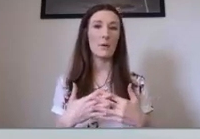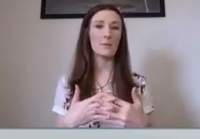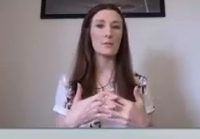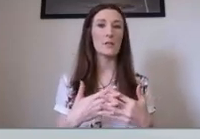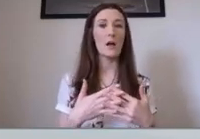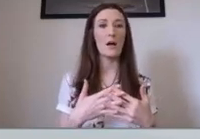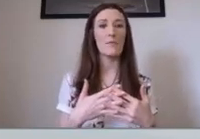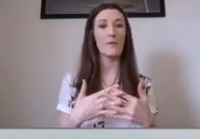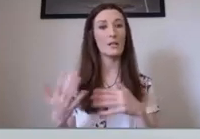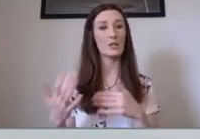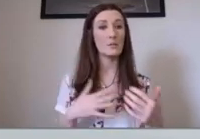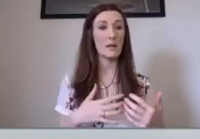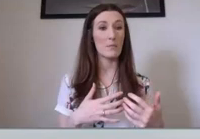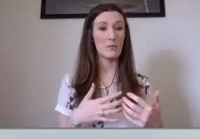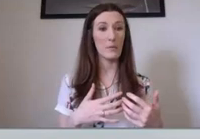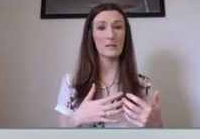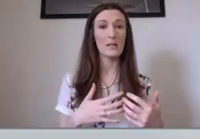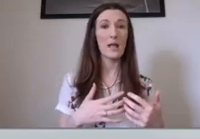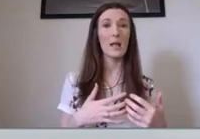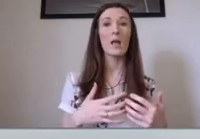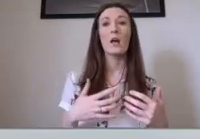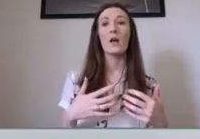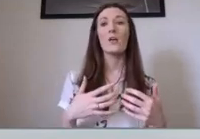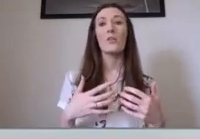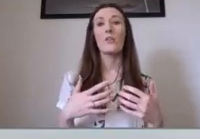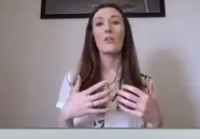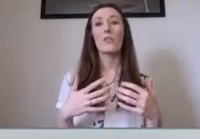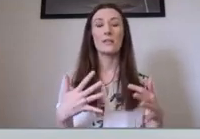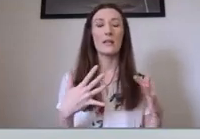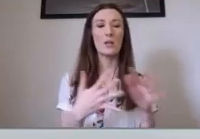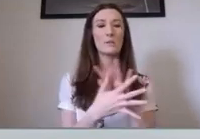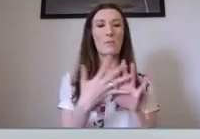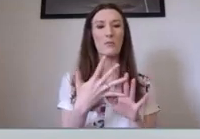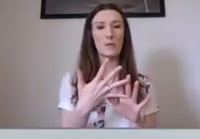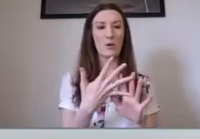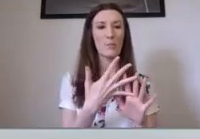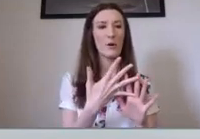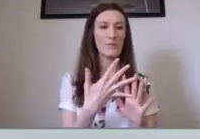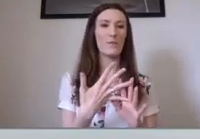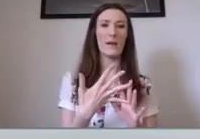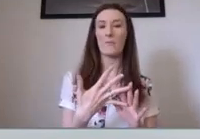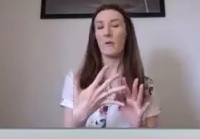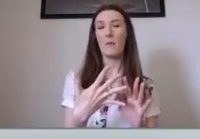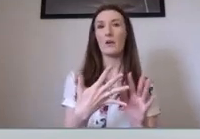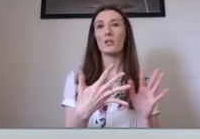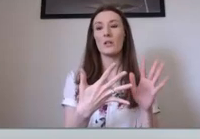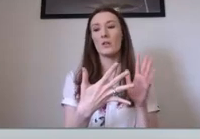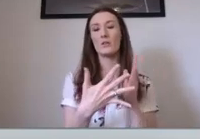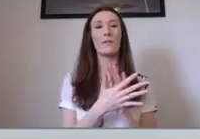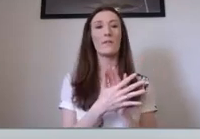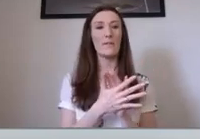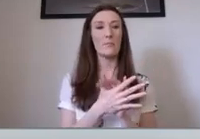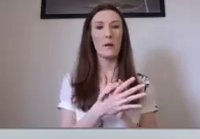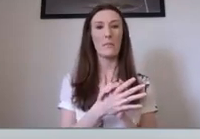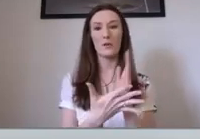is composed of handshapes and movements. Okay? Those handshapes and movements are part of the 5 parameters.